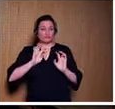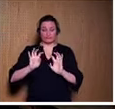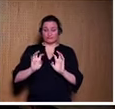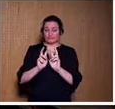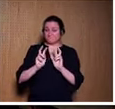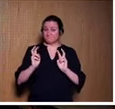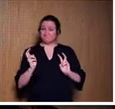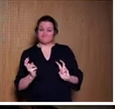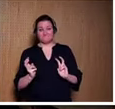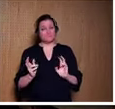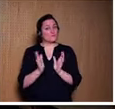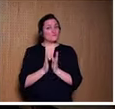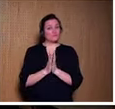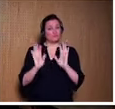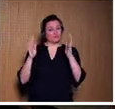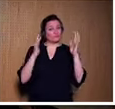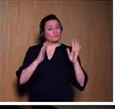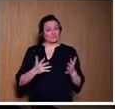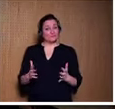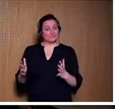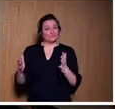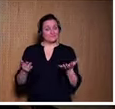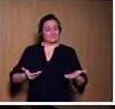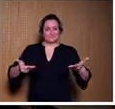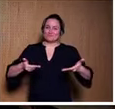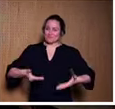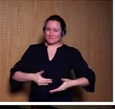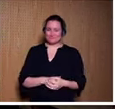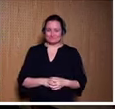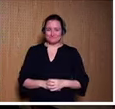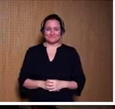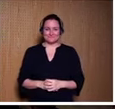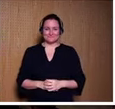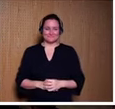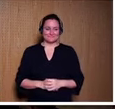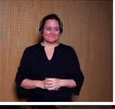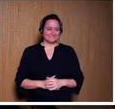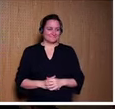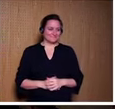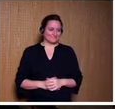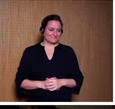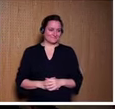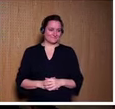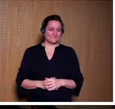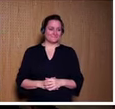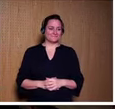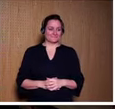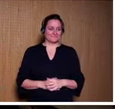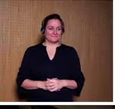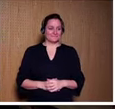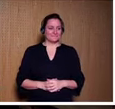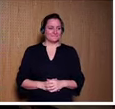speakers and panelists. that will be sharing